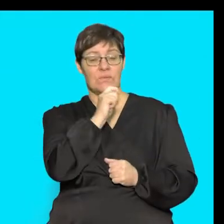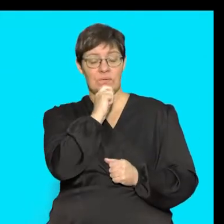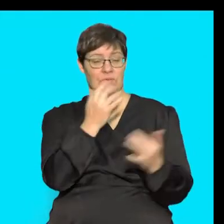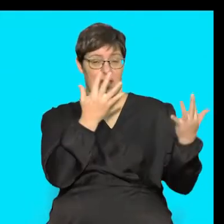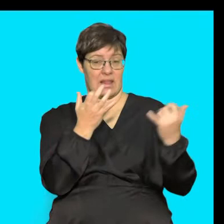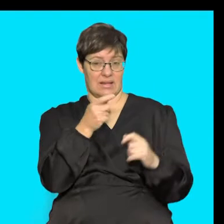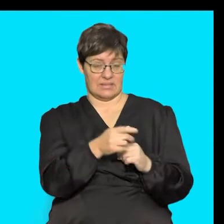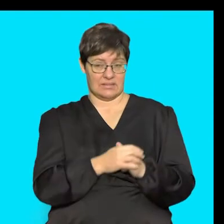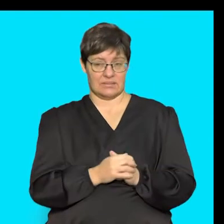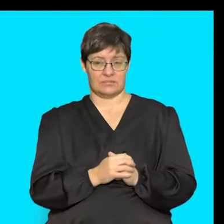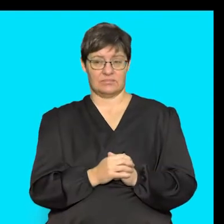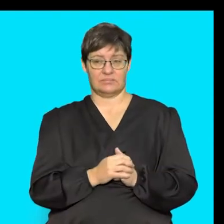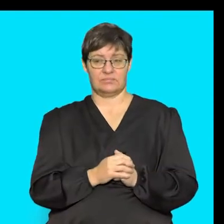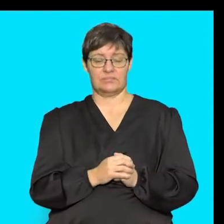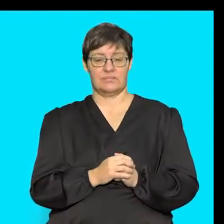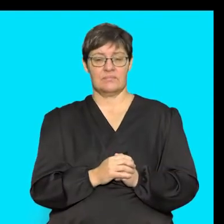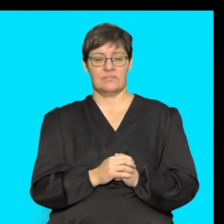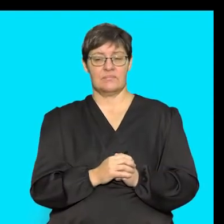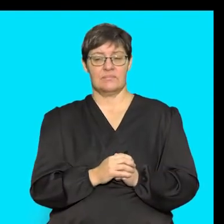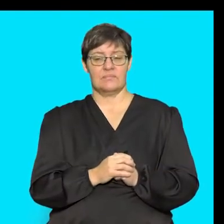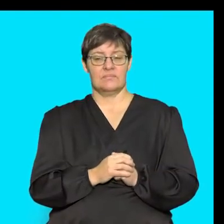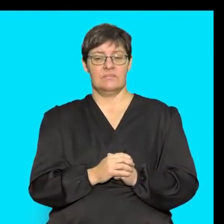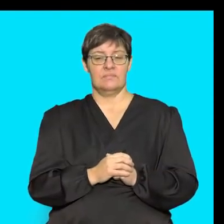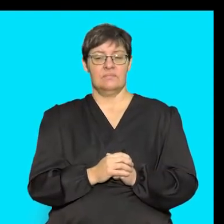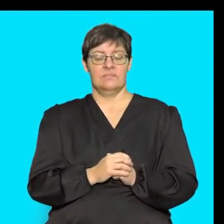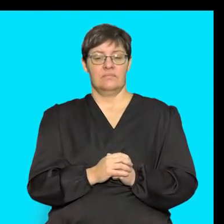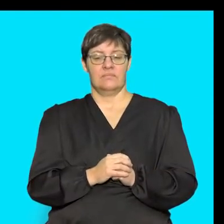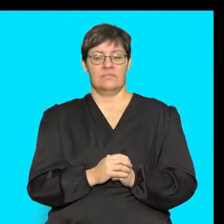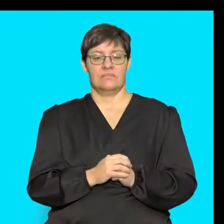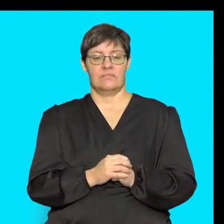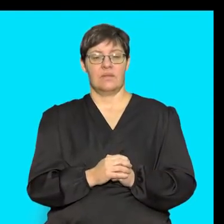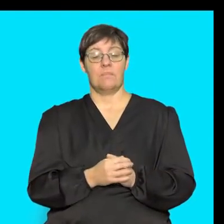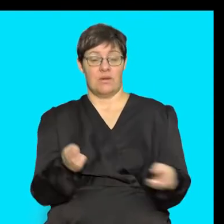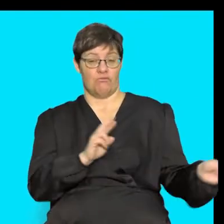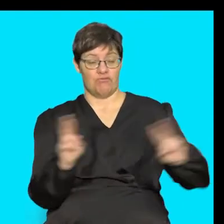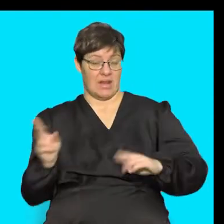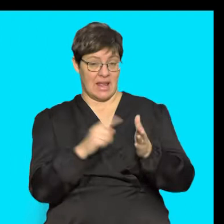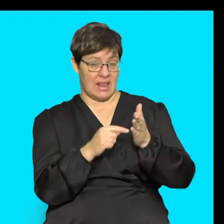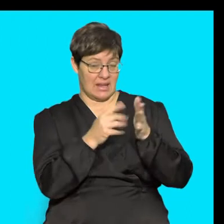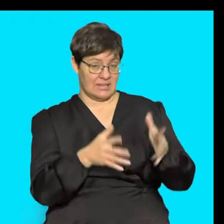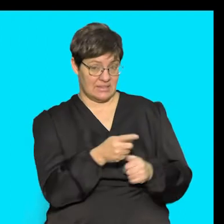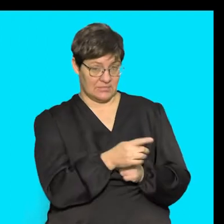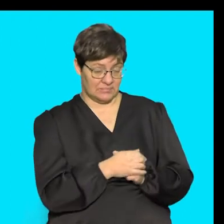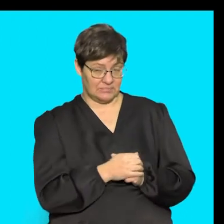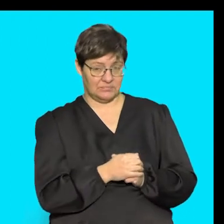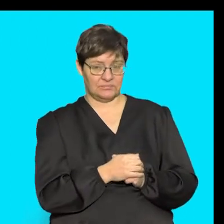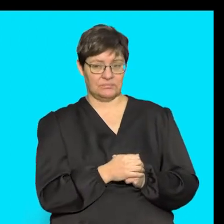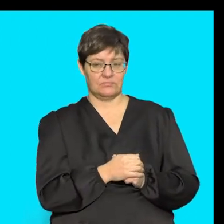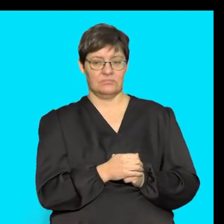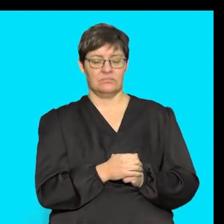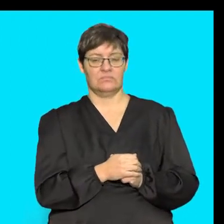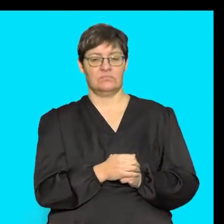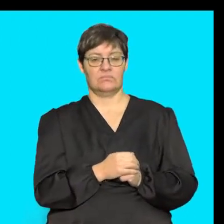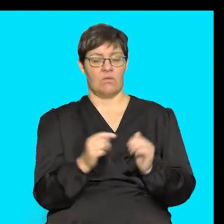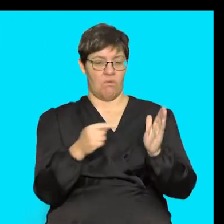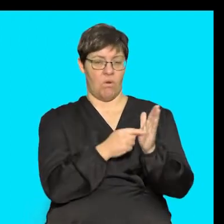using our calculator, getting to your calculator ready. So I would like you to get your calculator ready, okay?